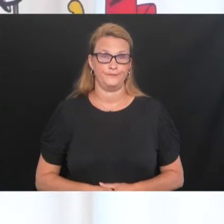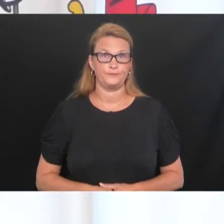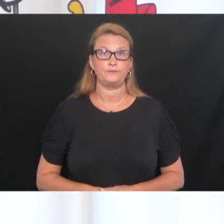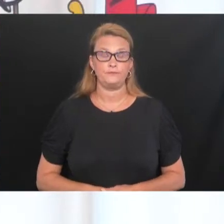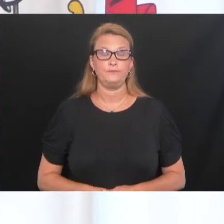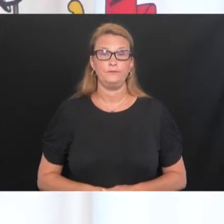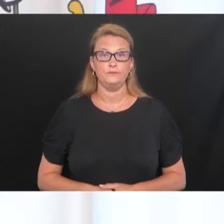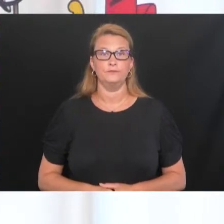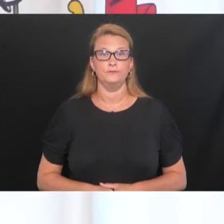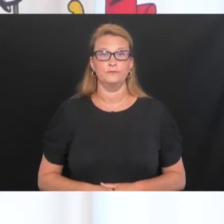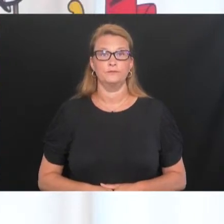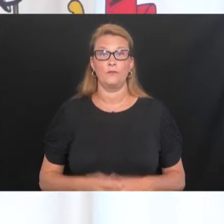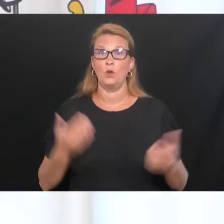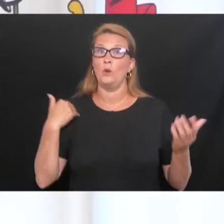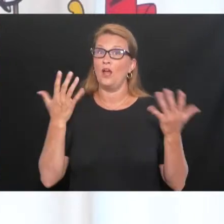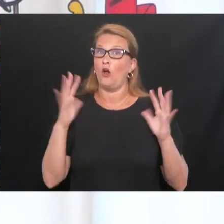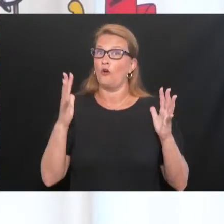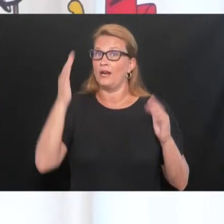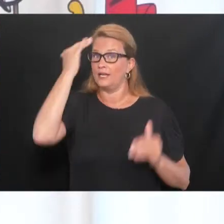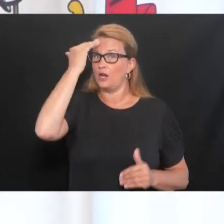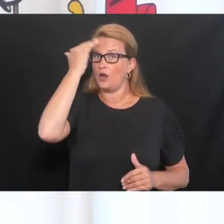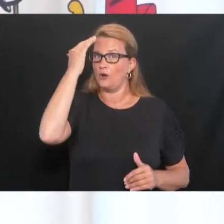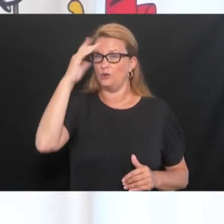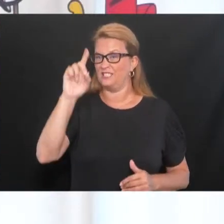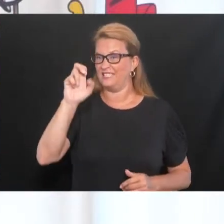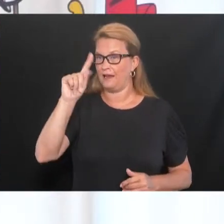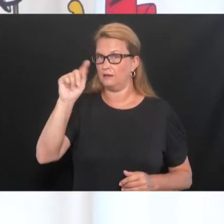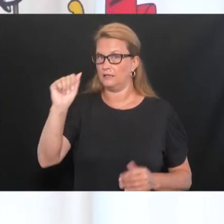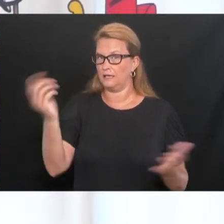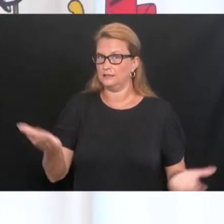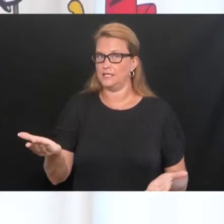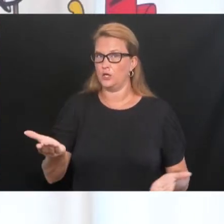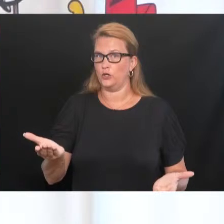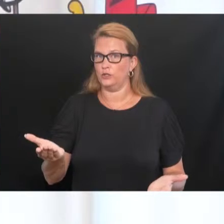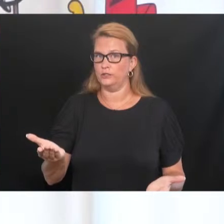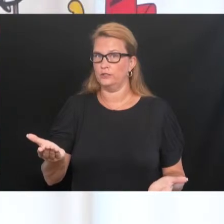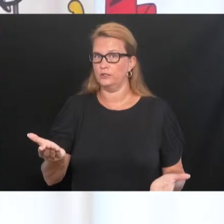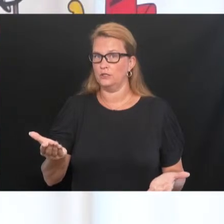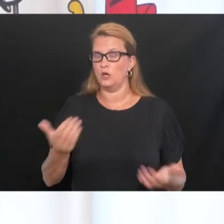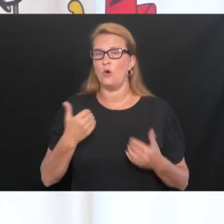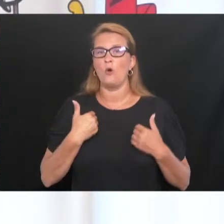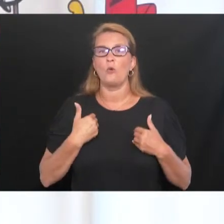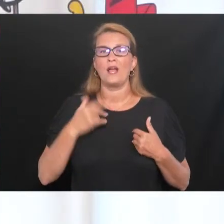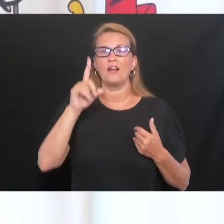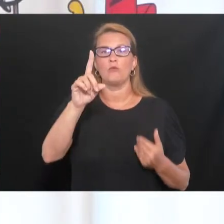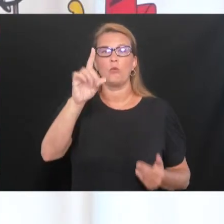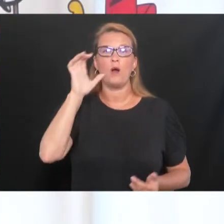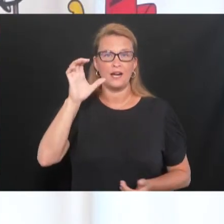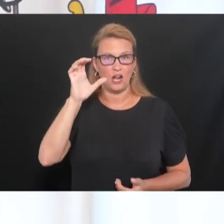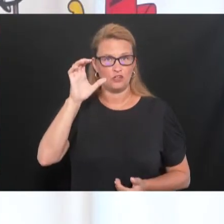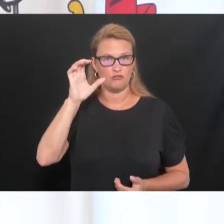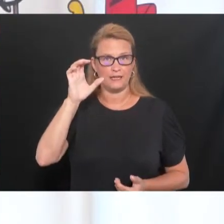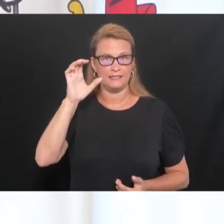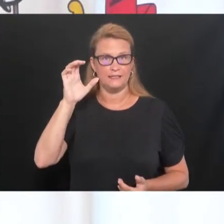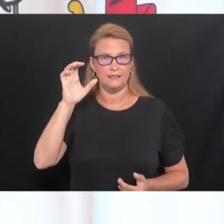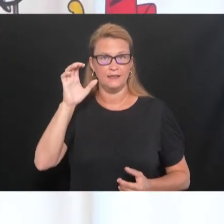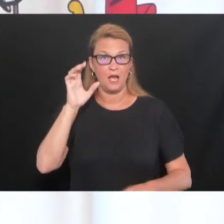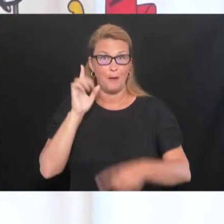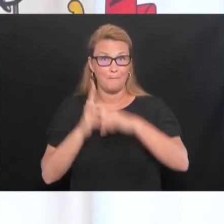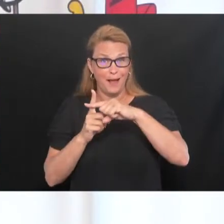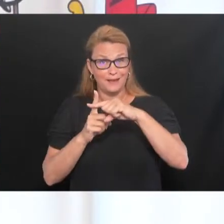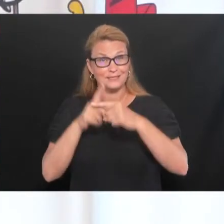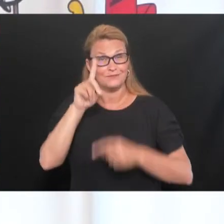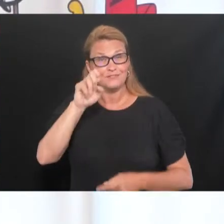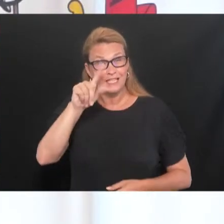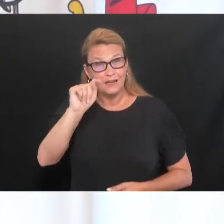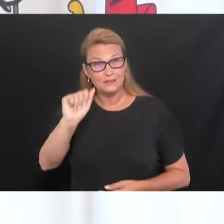know that this Delta variant is here. We've got 100 cases now, and it probably